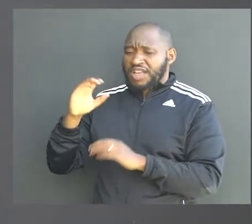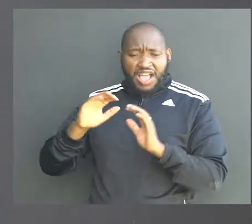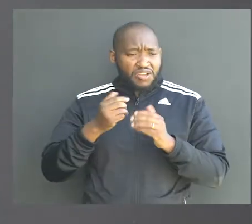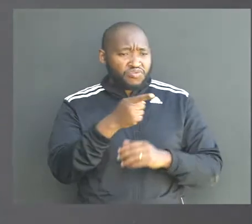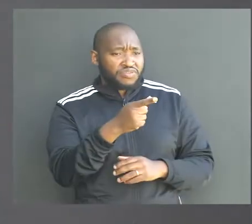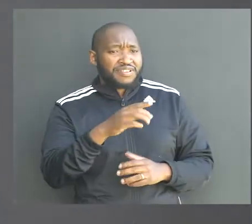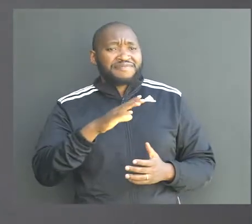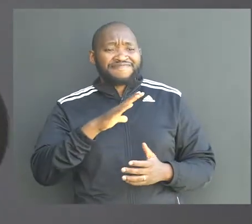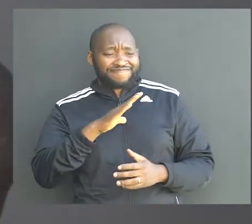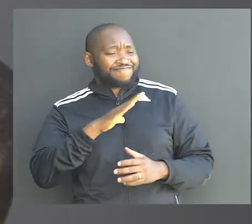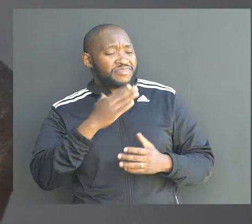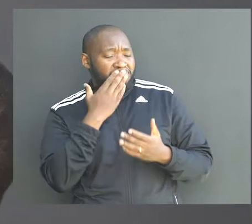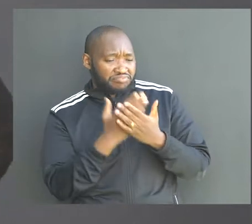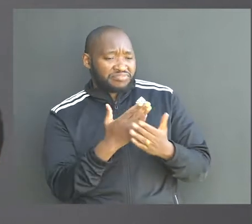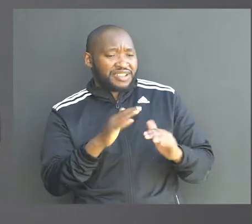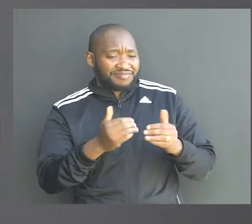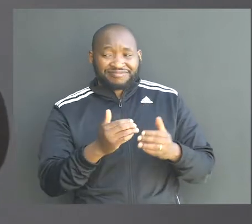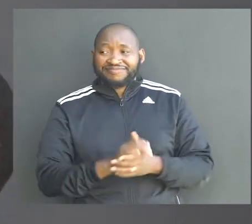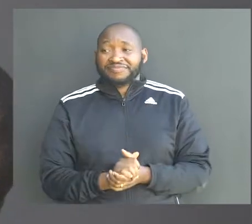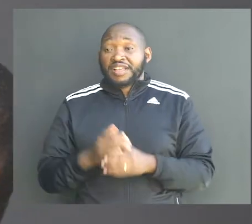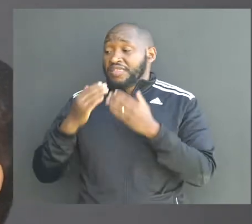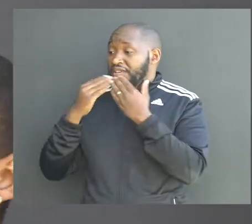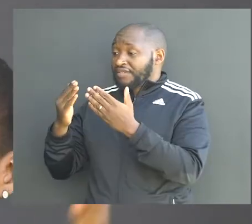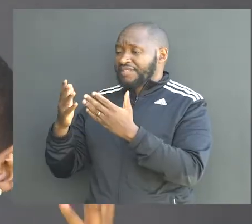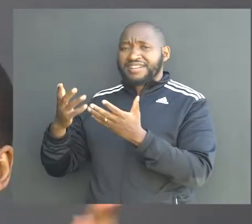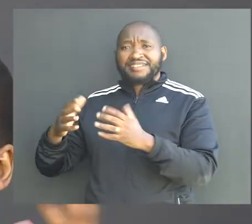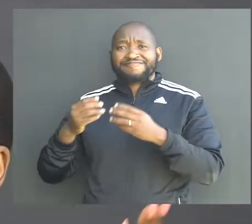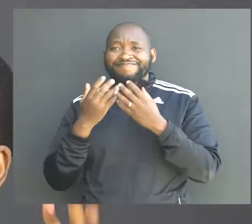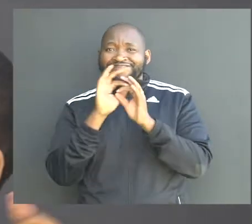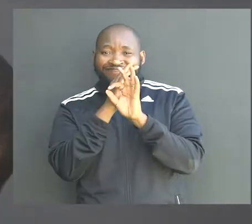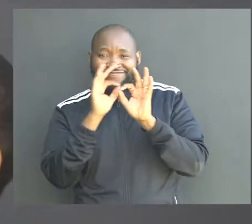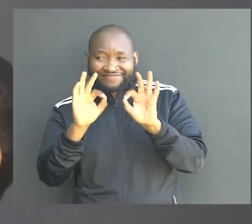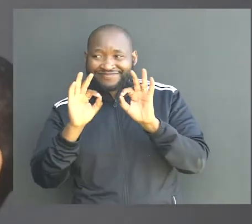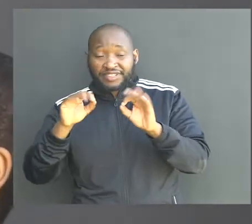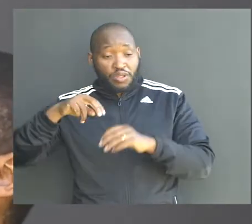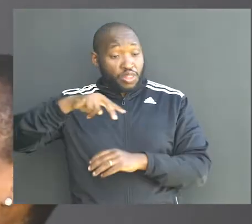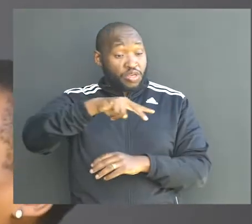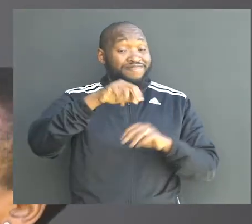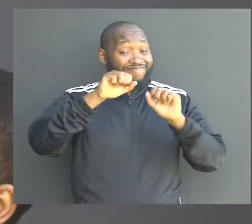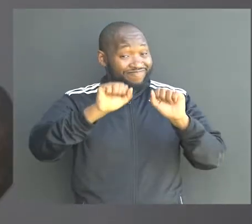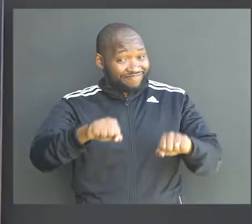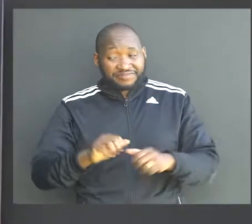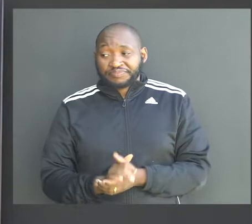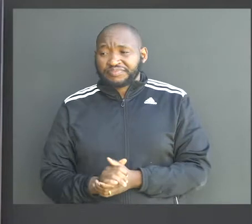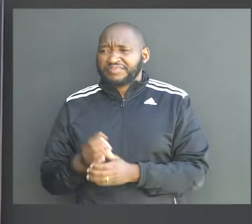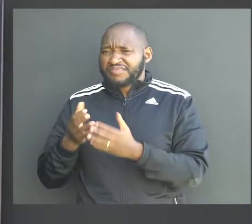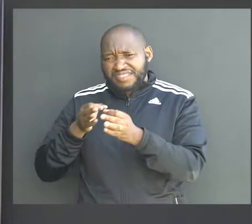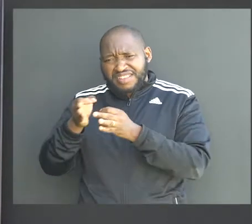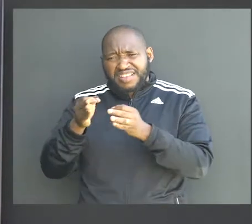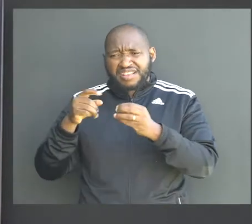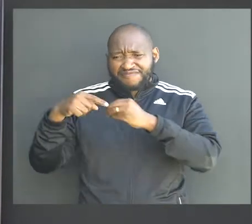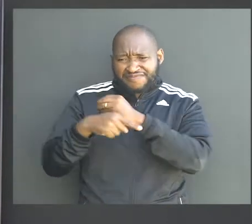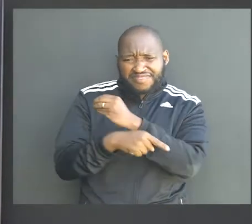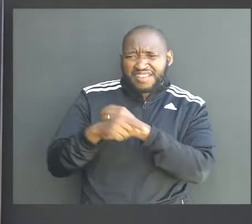Carol. Morning. How are you? I'm good. How are you? You look so good. Thank you. Morning you too. Glow. We're walking. Right. Tell